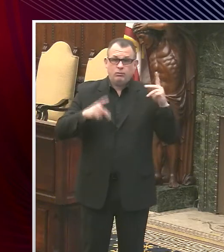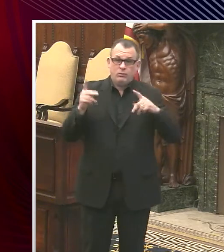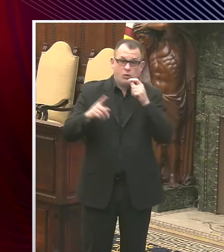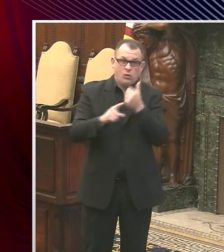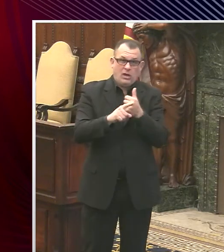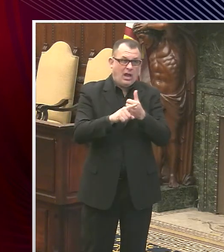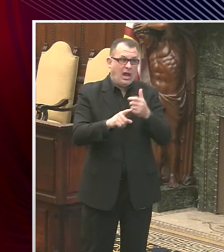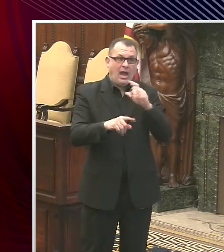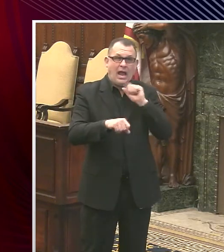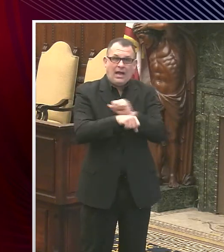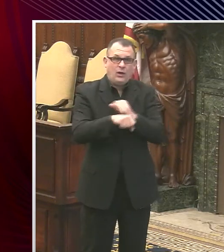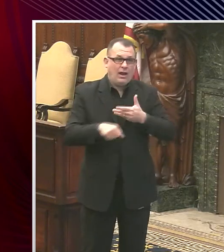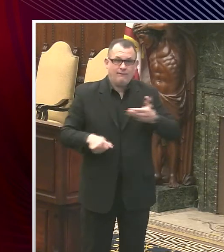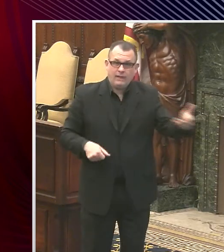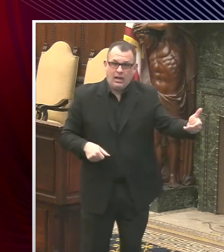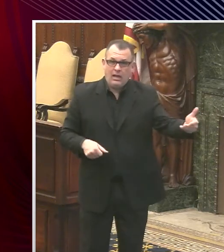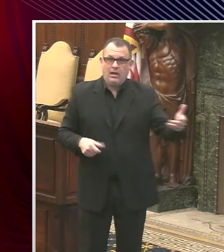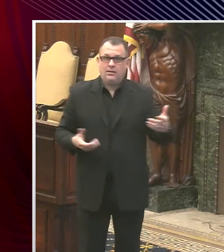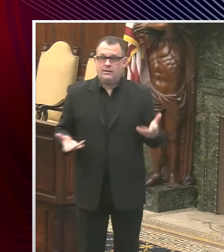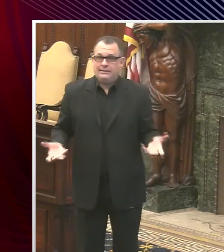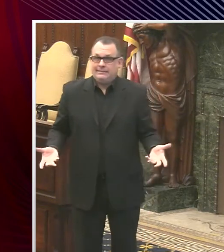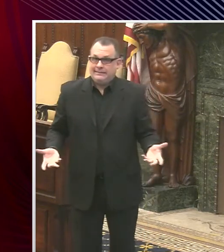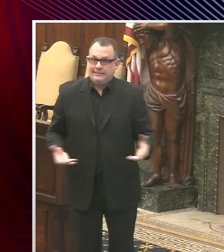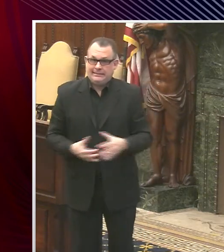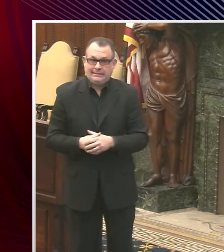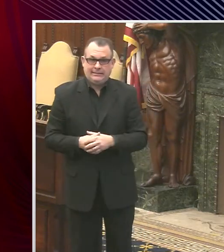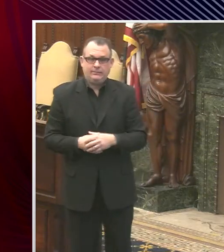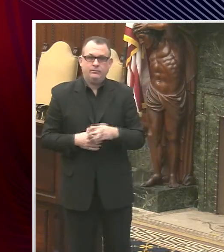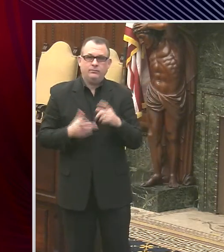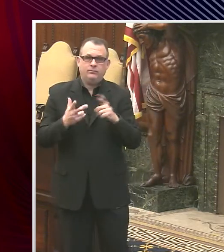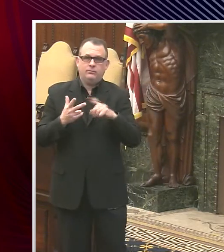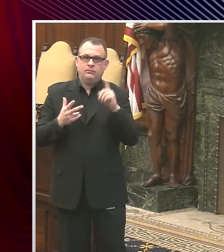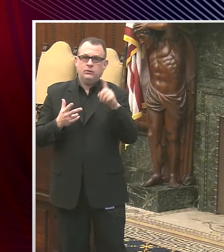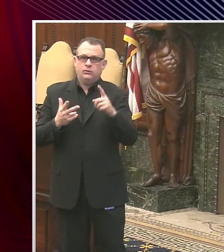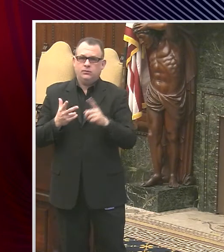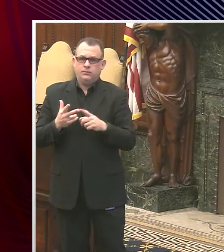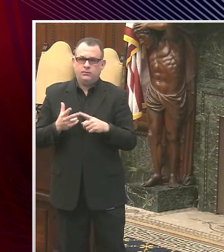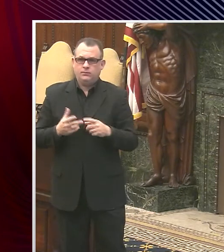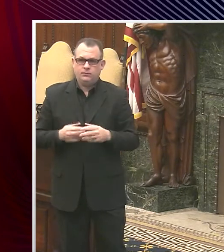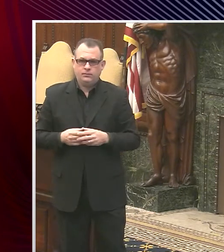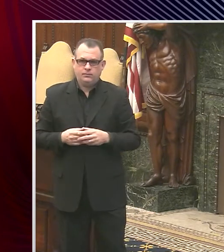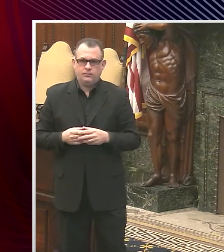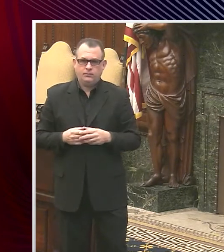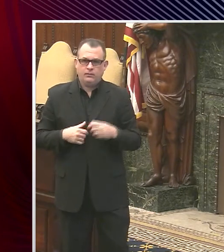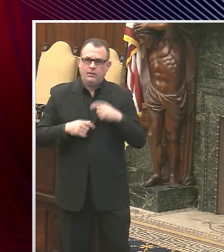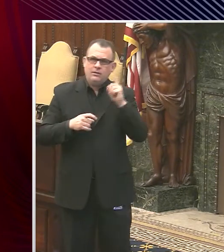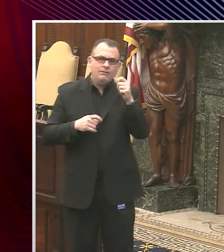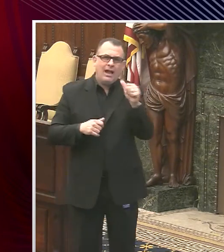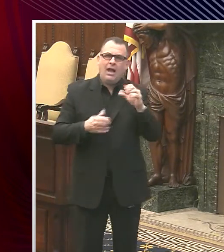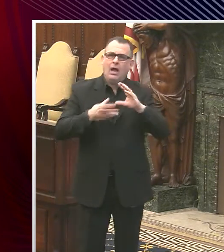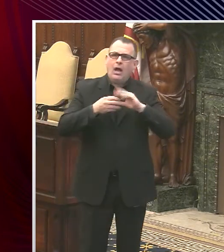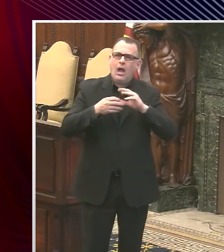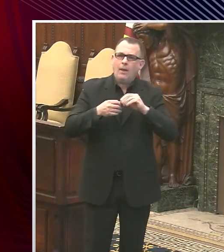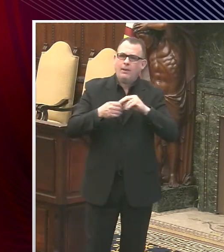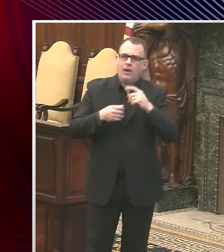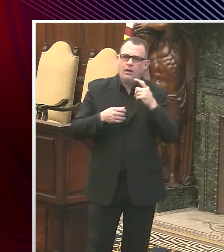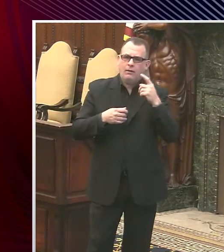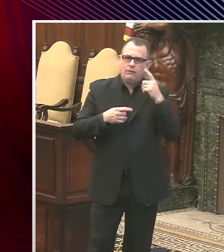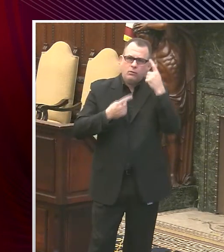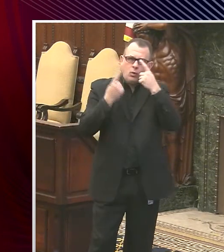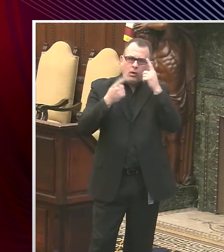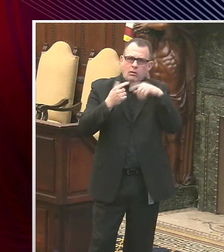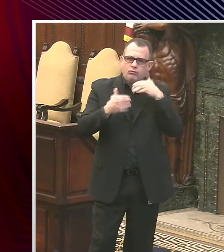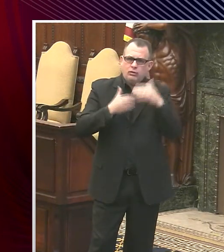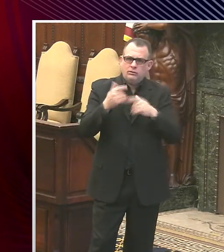appointments. And just my final question, I'm just wondering if you could give any comment on where sort of your thought process as far as where the